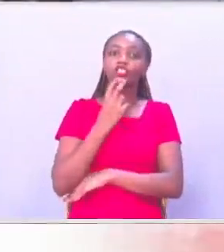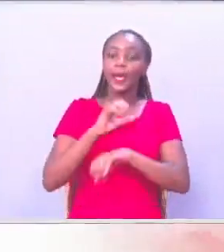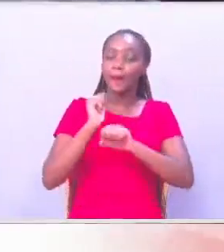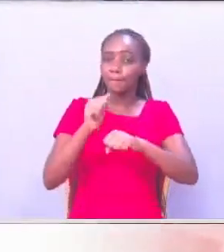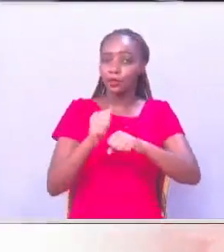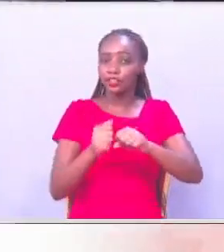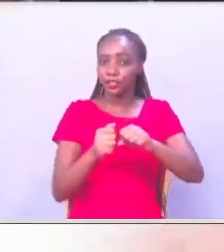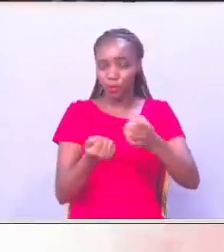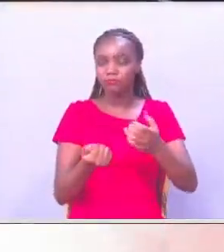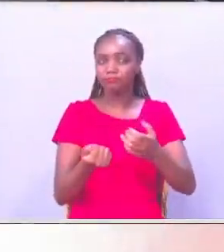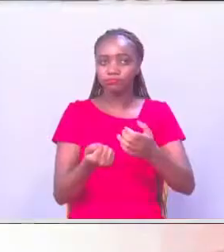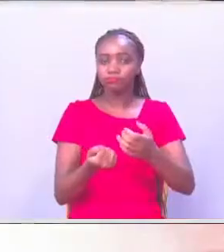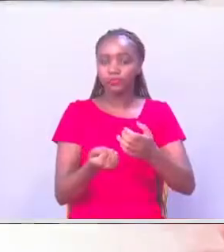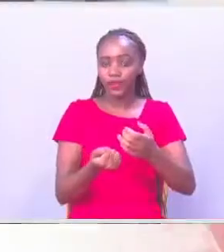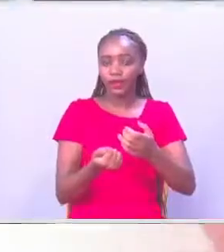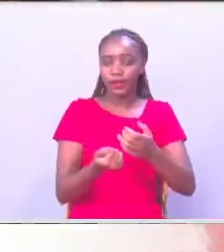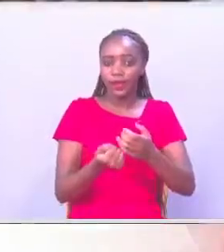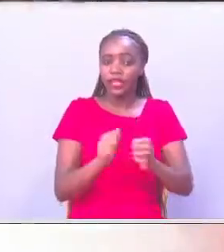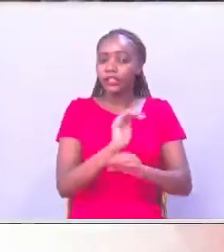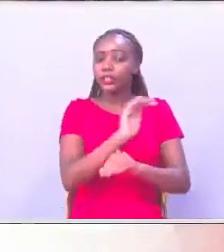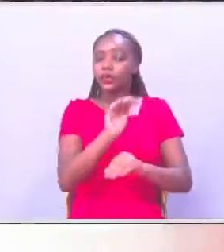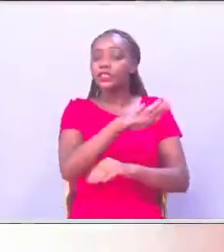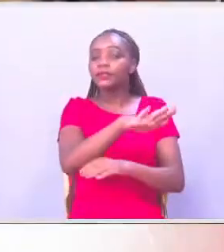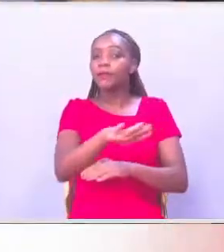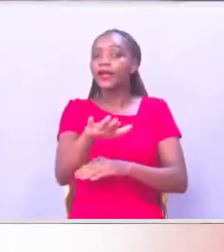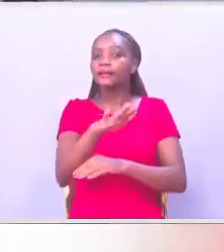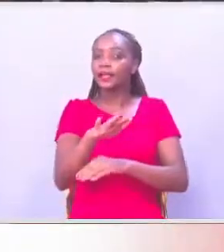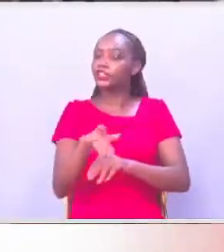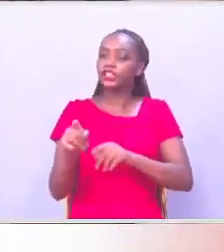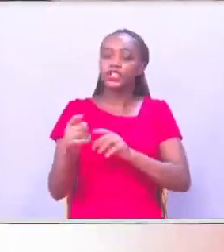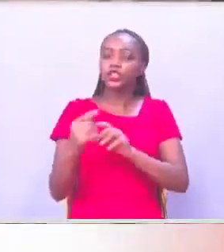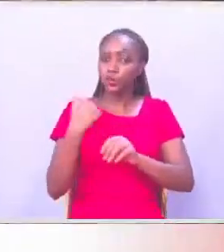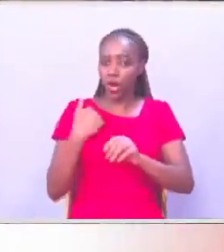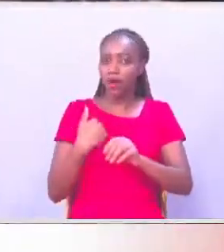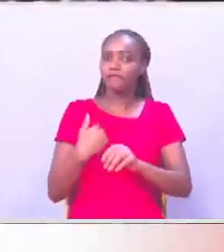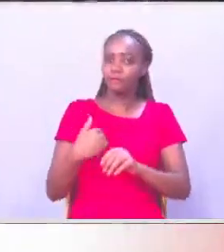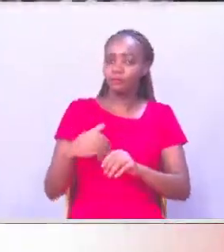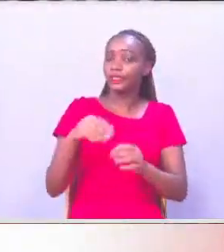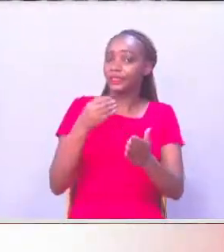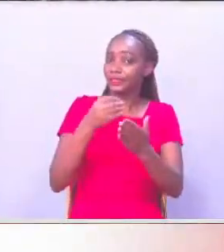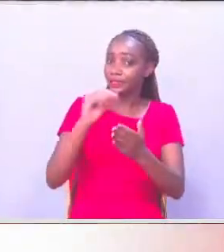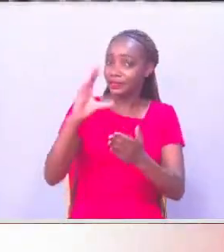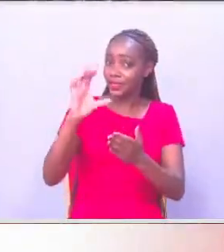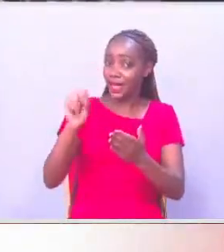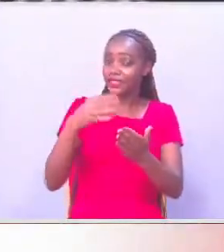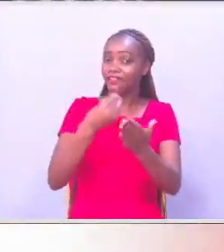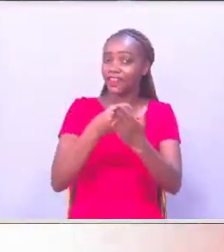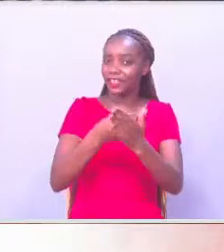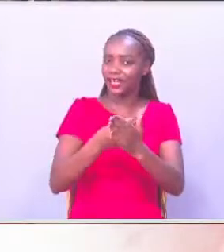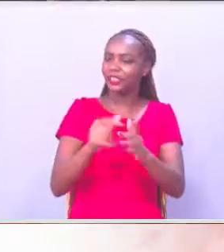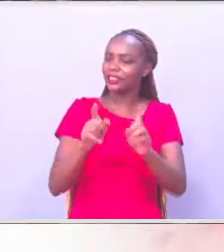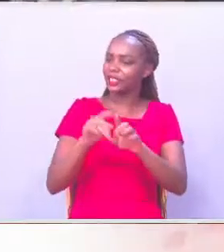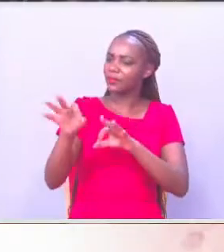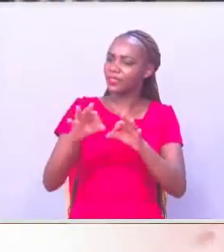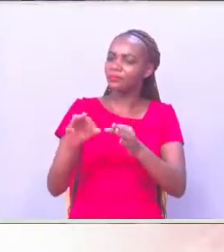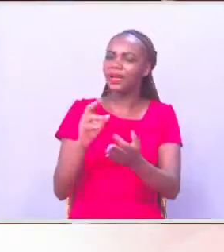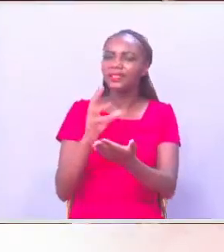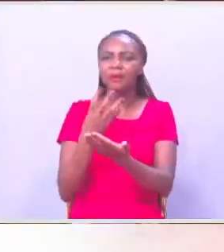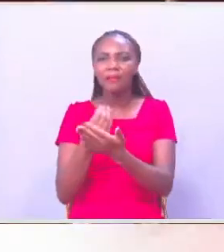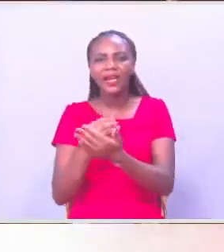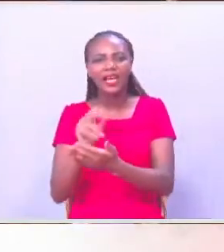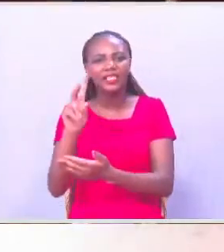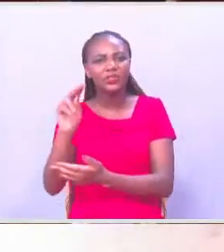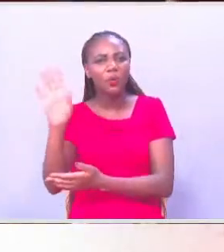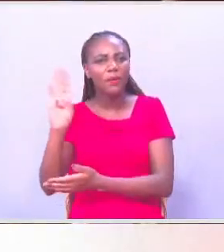seek Parliament to summon CS Ukur Yatani to the House and explain how the funds have been utilized. When the